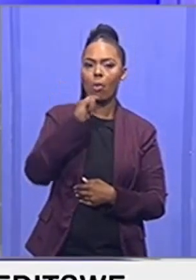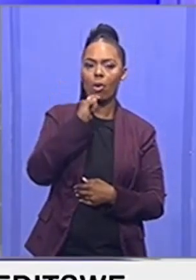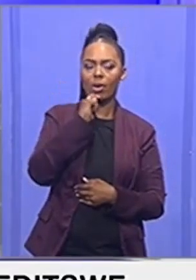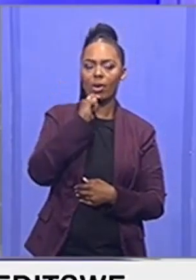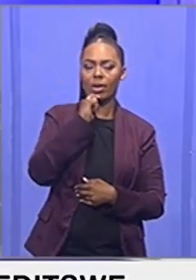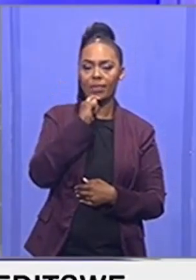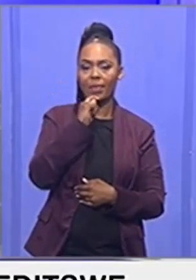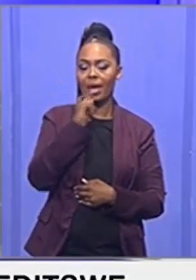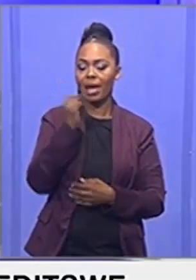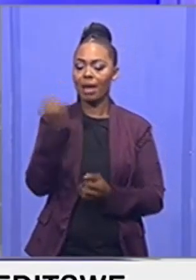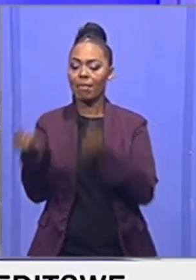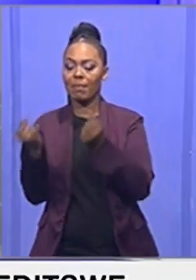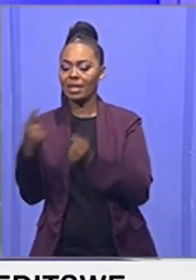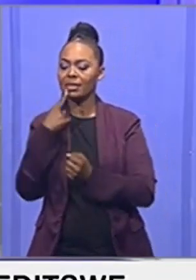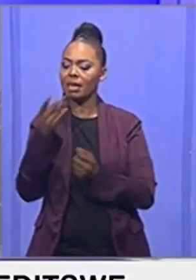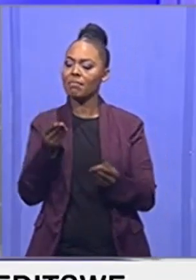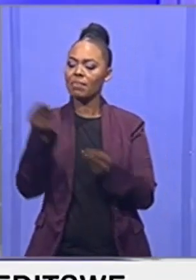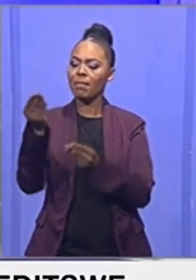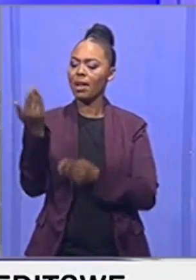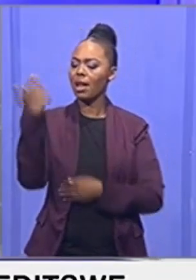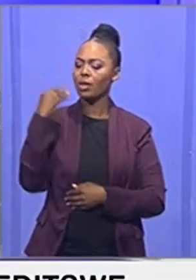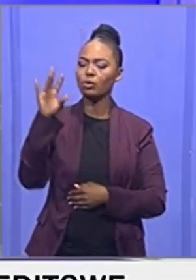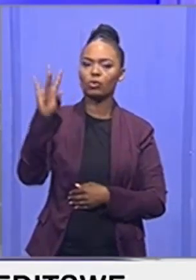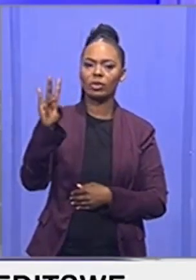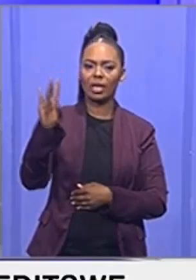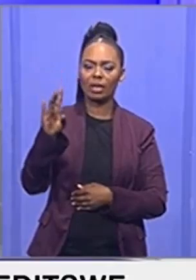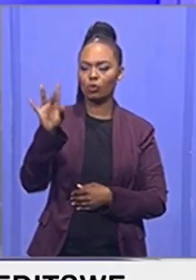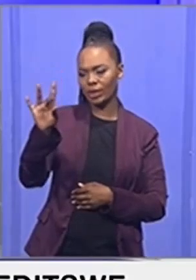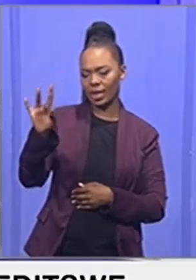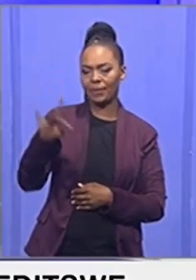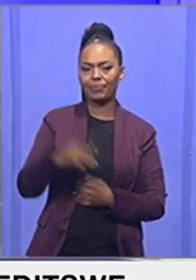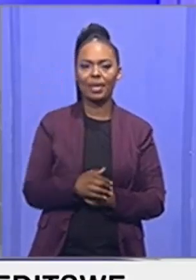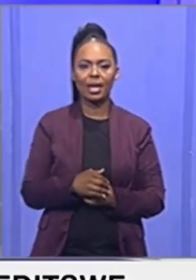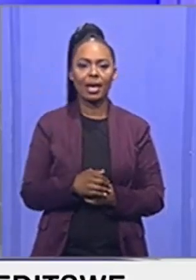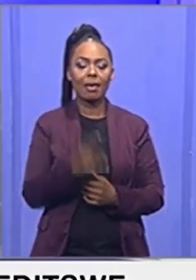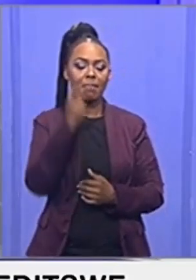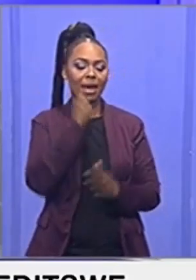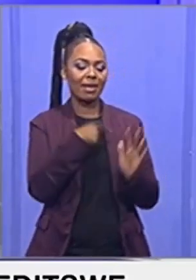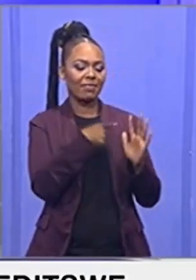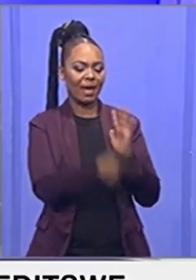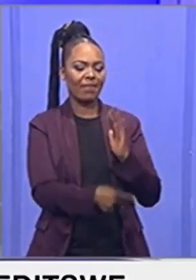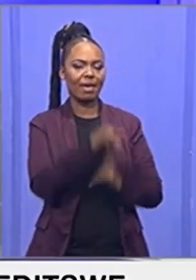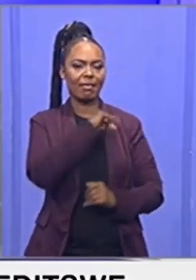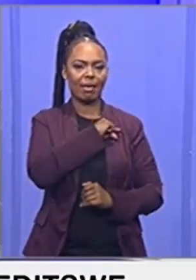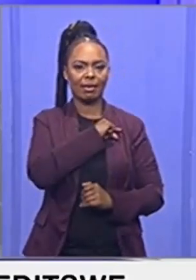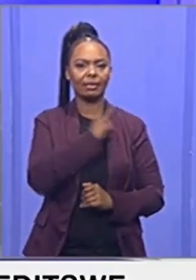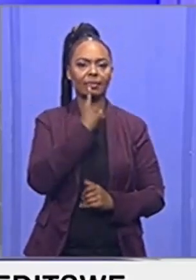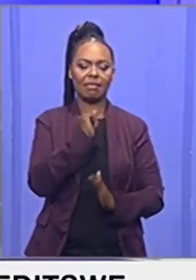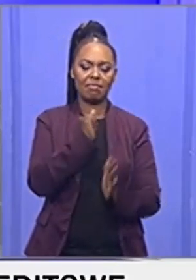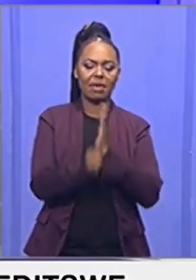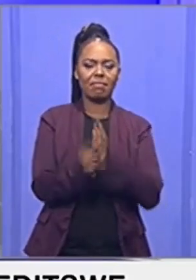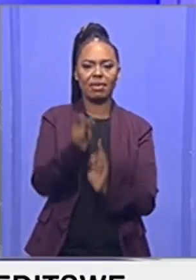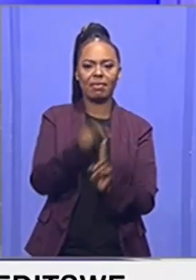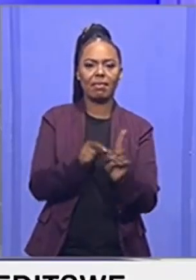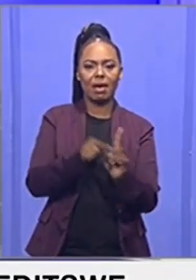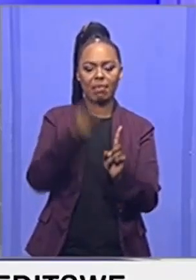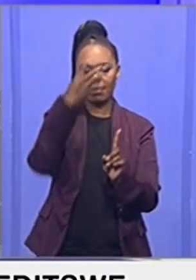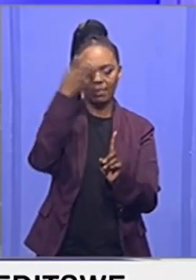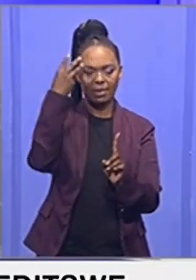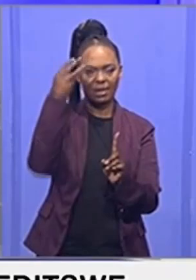e neetswe bopaki jono la bobedi maitsiboa. Banna ba le batlhano ba pharilwe ka molato wa go bolaya motshameki wa maloba wa